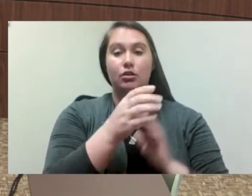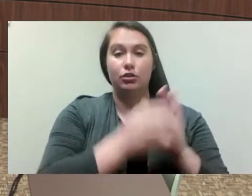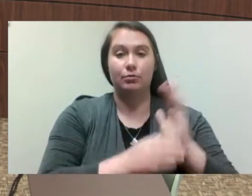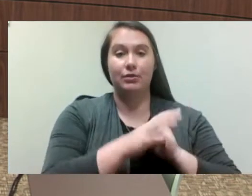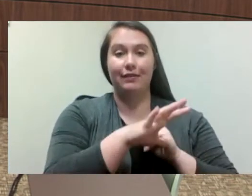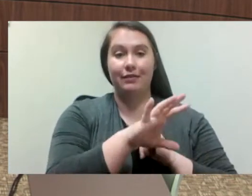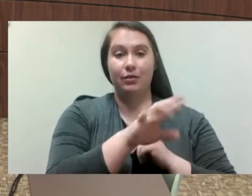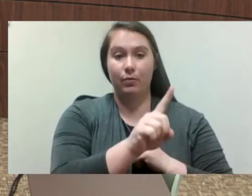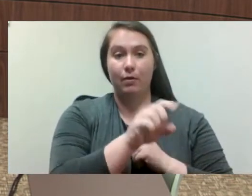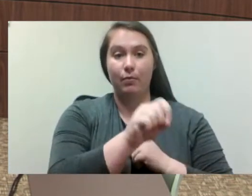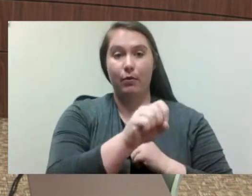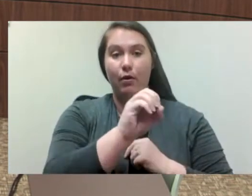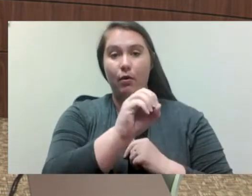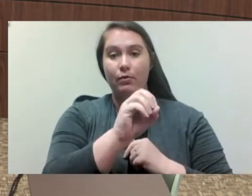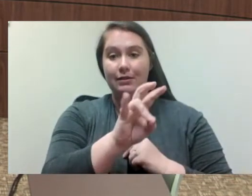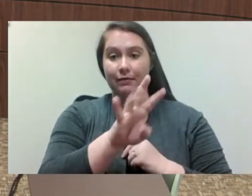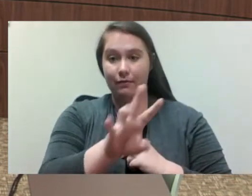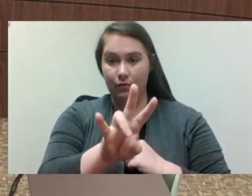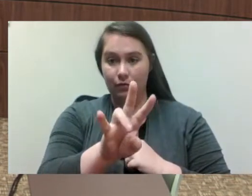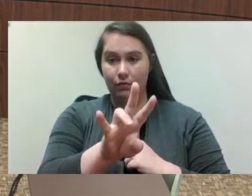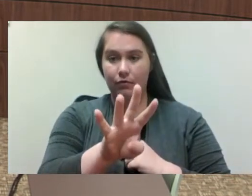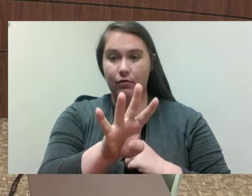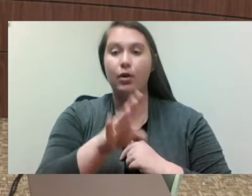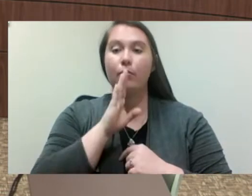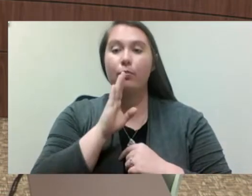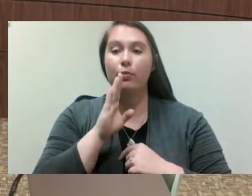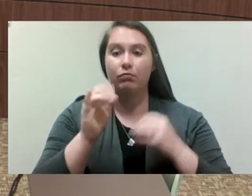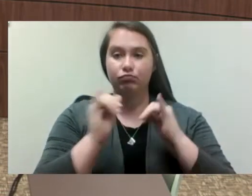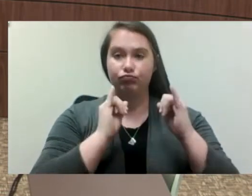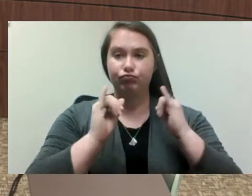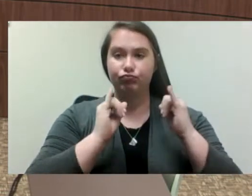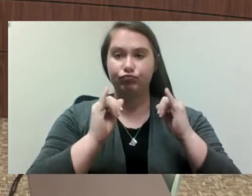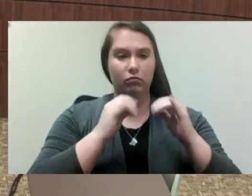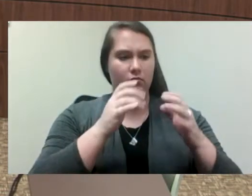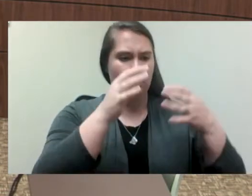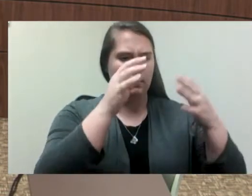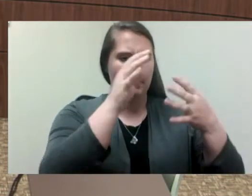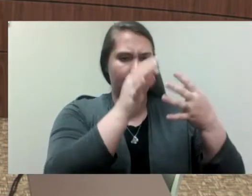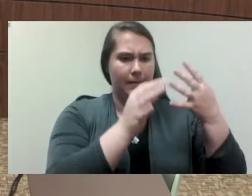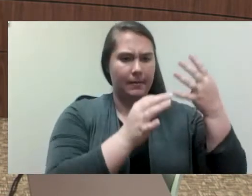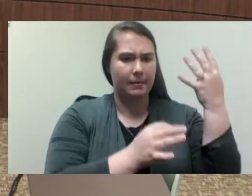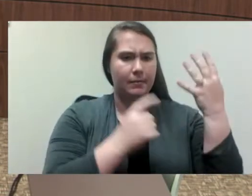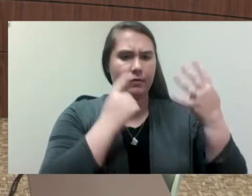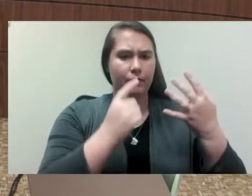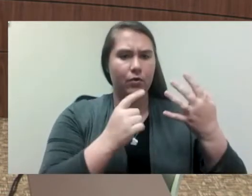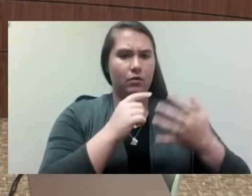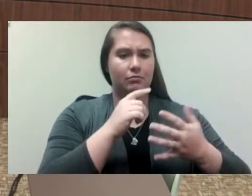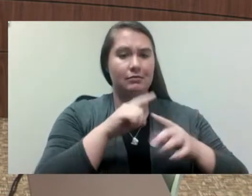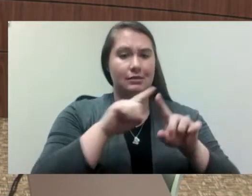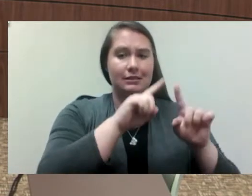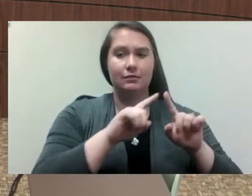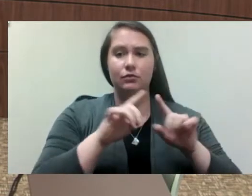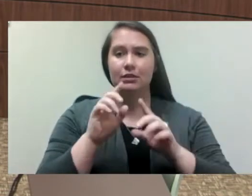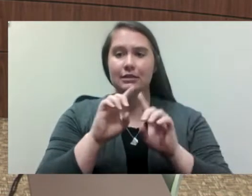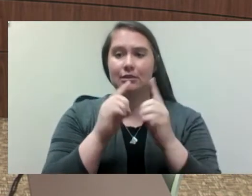551.074, personnel to interview selected candidates for District 5 trustee